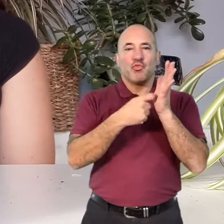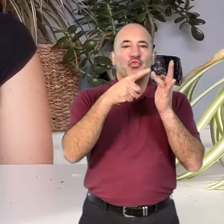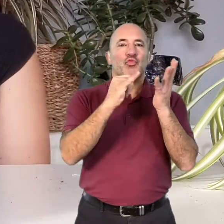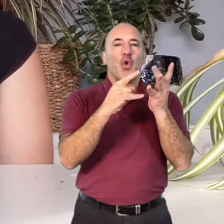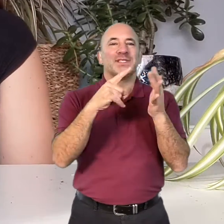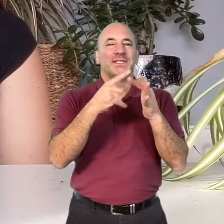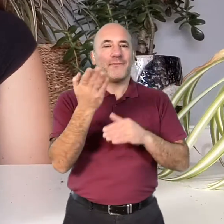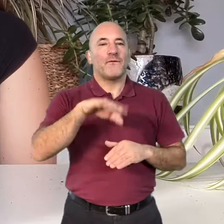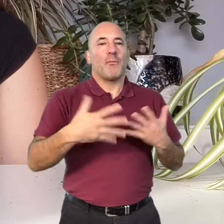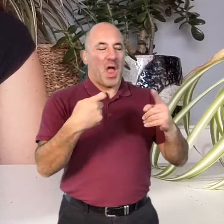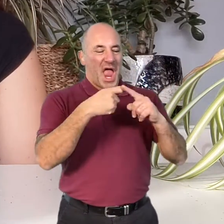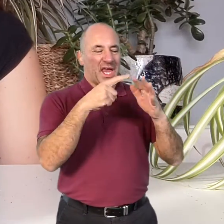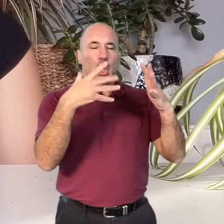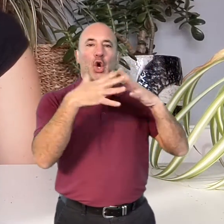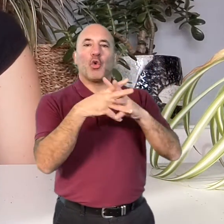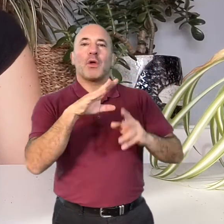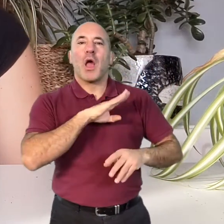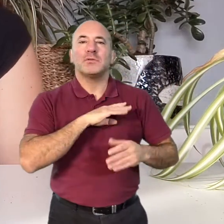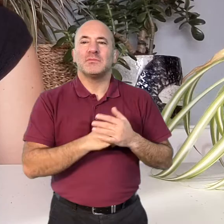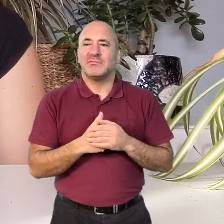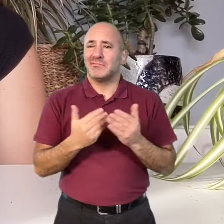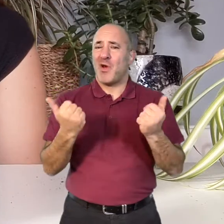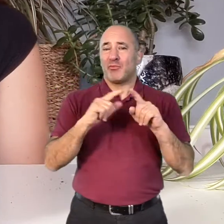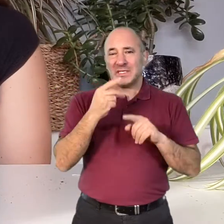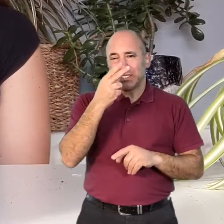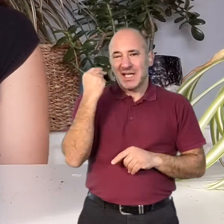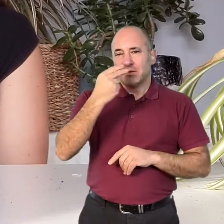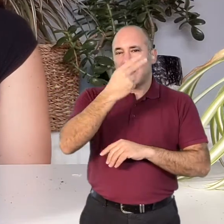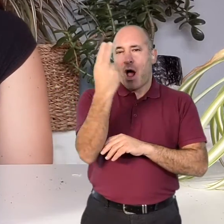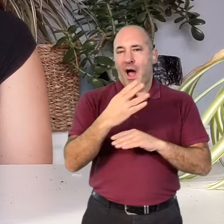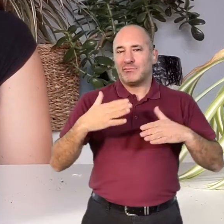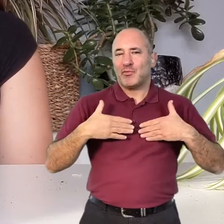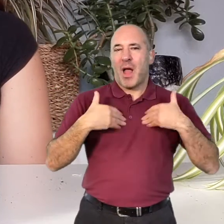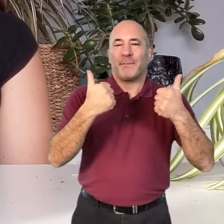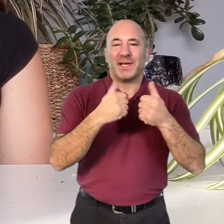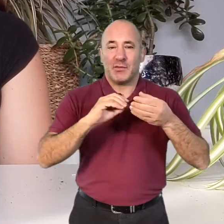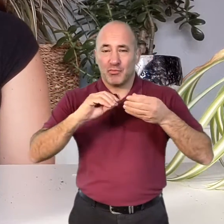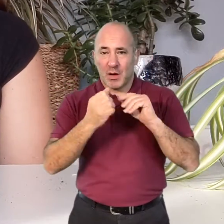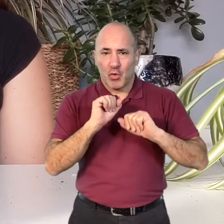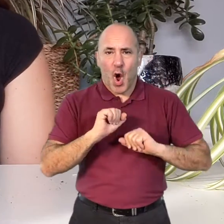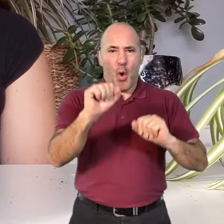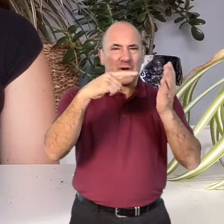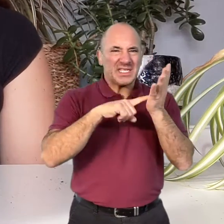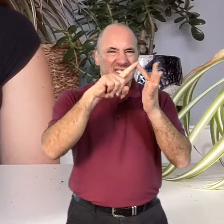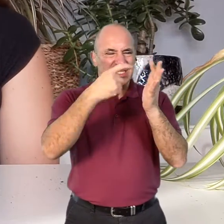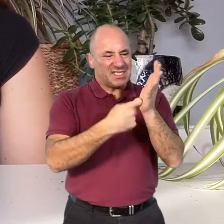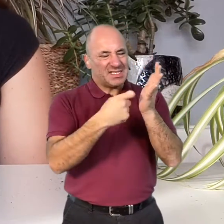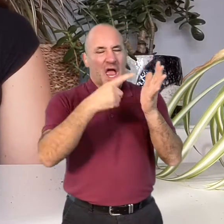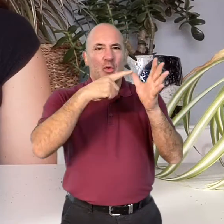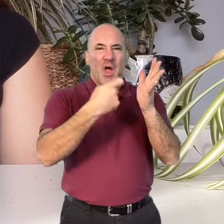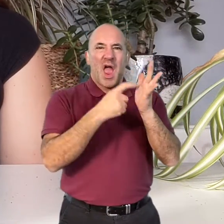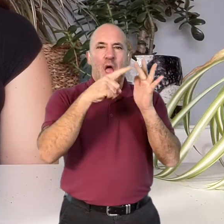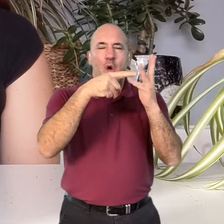Kew Gardens and welcome to my Sense Arts and Wellbeing Make Your Own Terrarium session. I am a